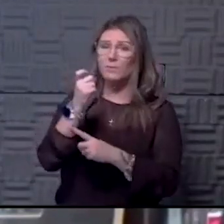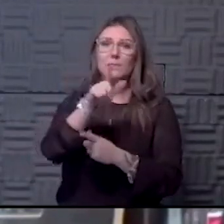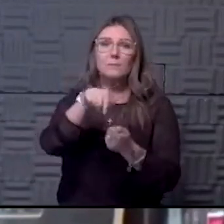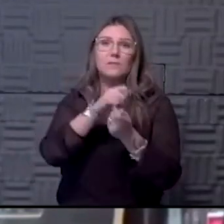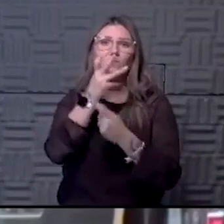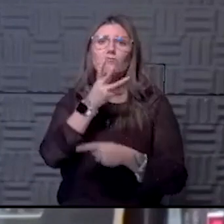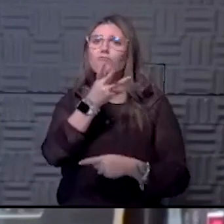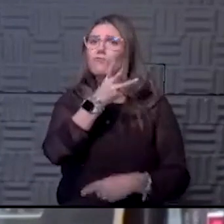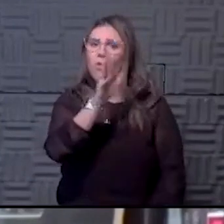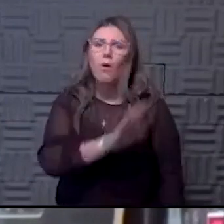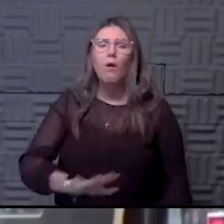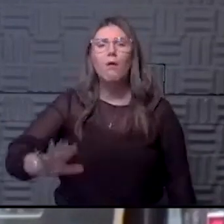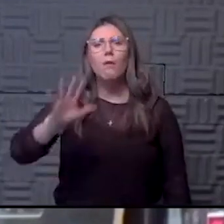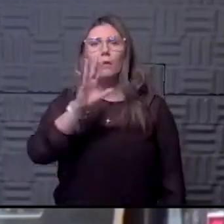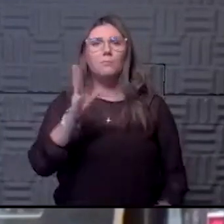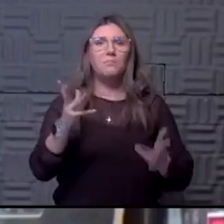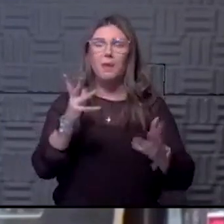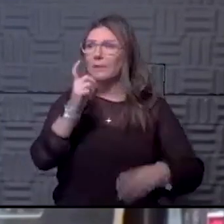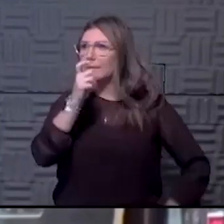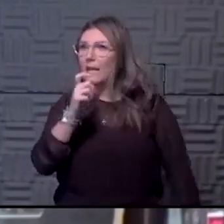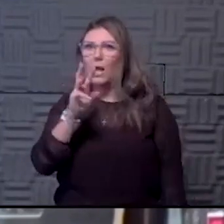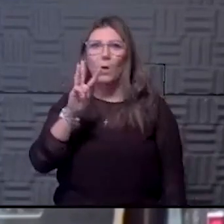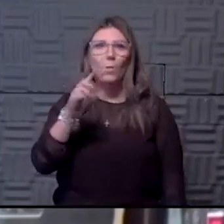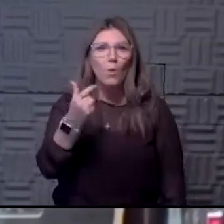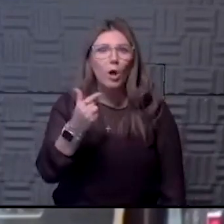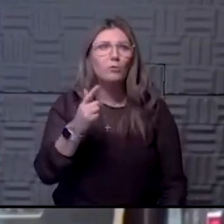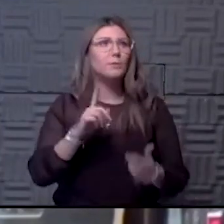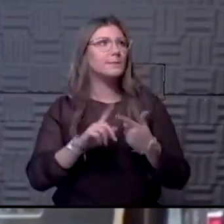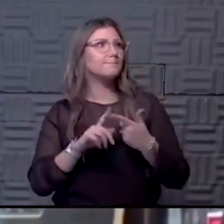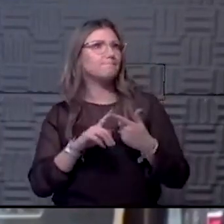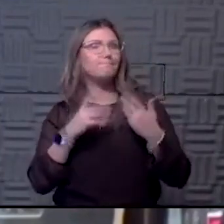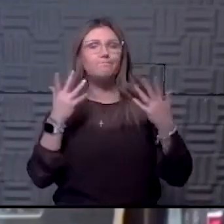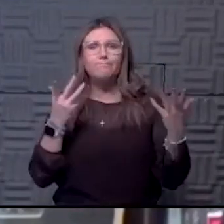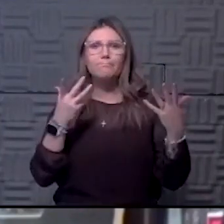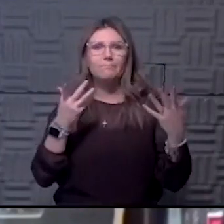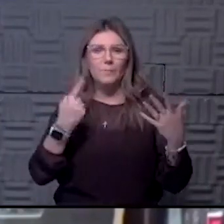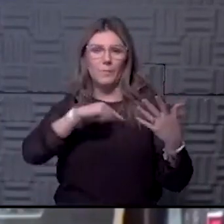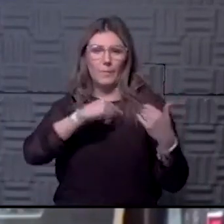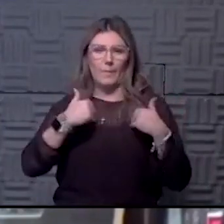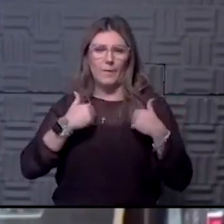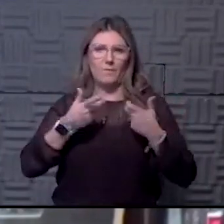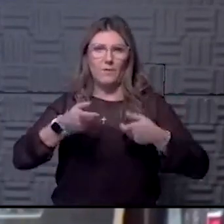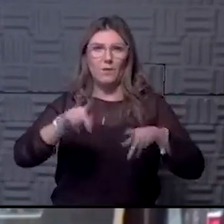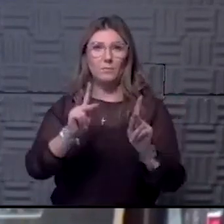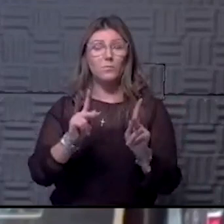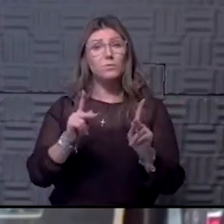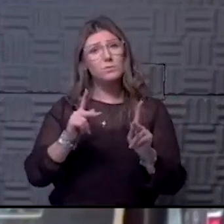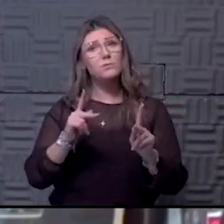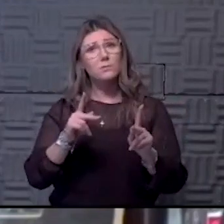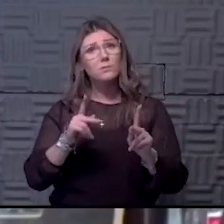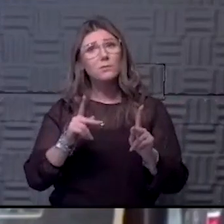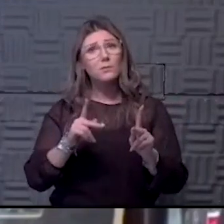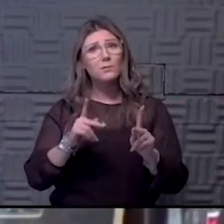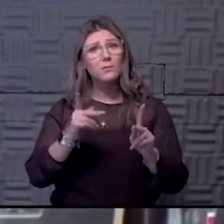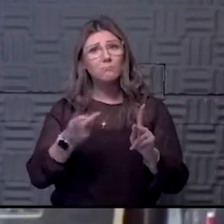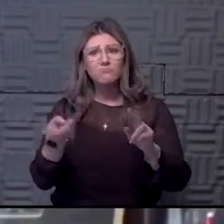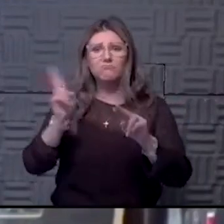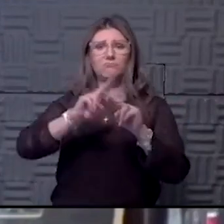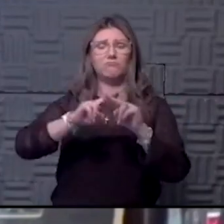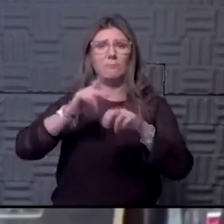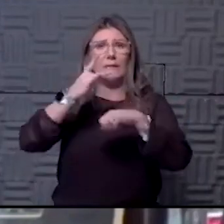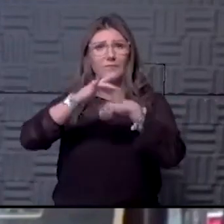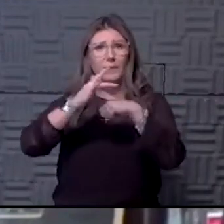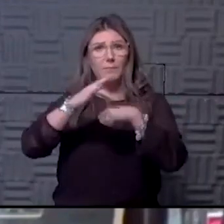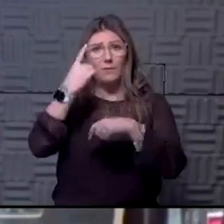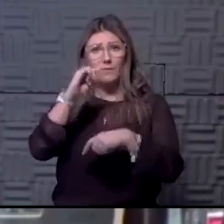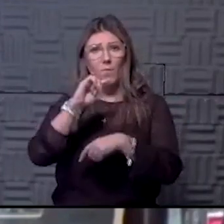places where there may not be a Walgreens, that we have the opportunity to increase the availability